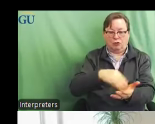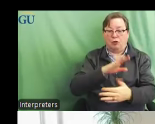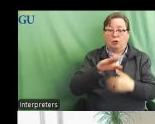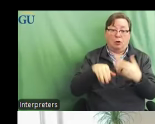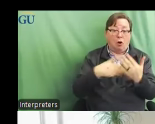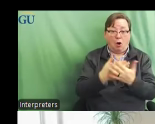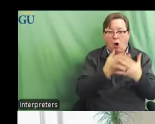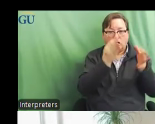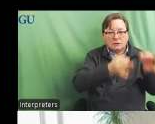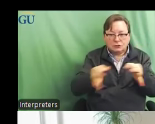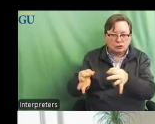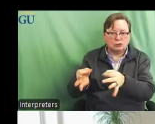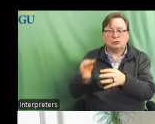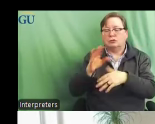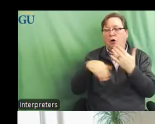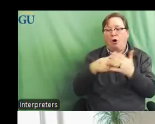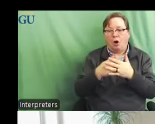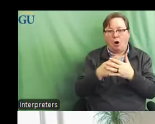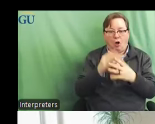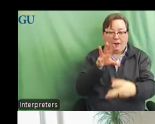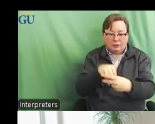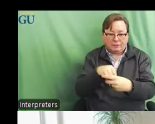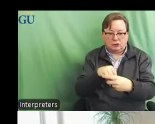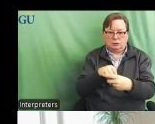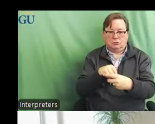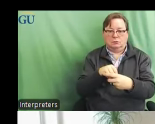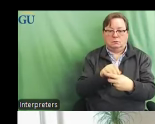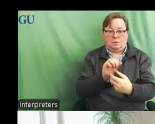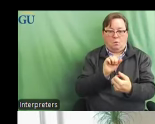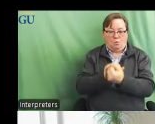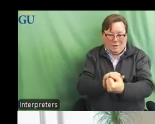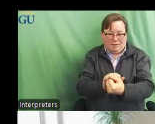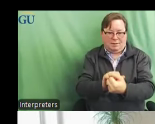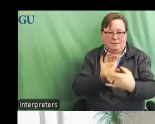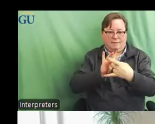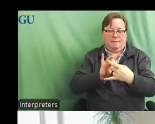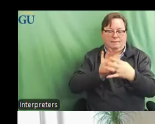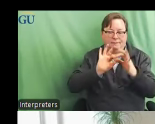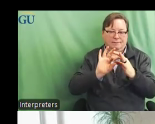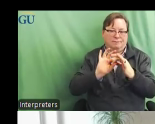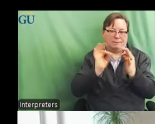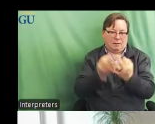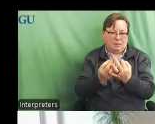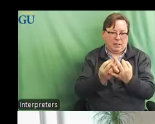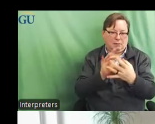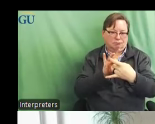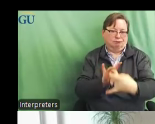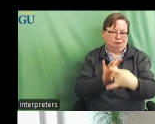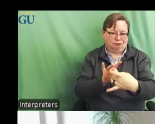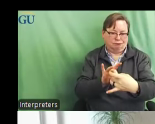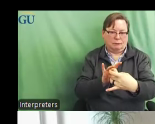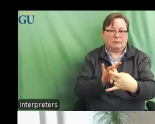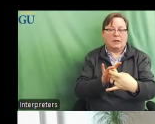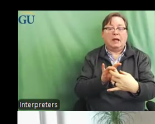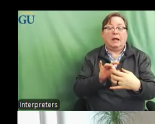decision-making and the intervention with the family. And when we do that, and by identifying hearing